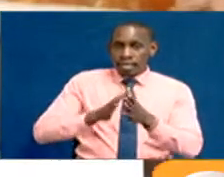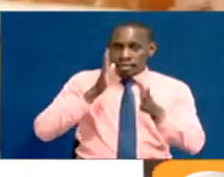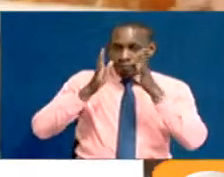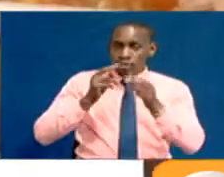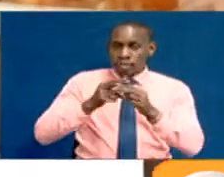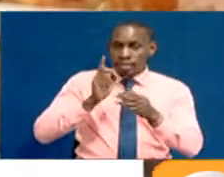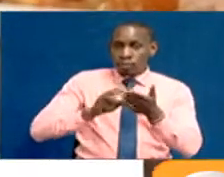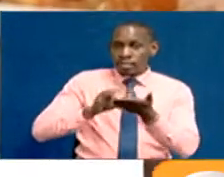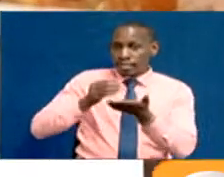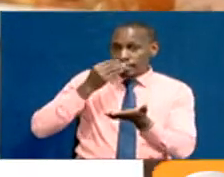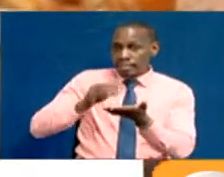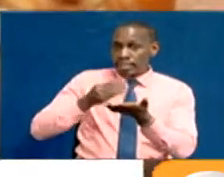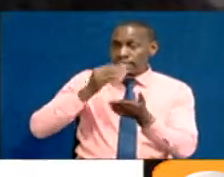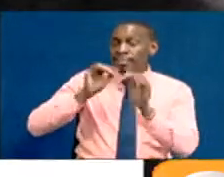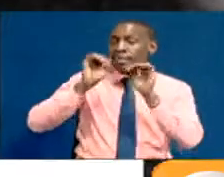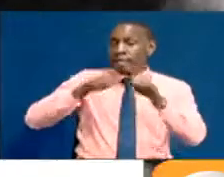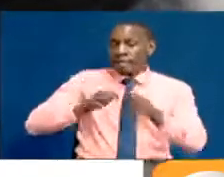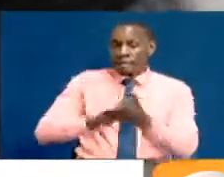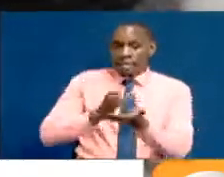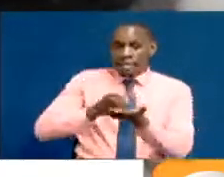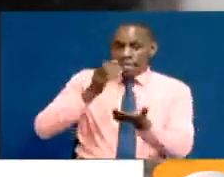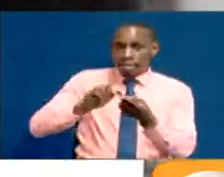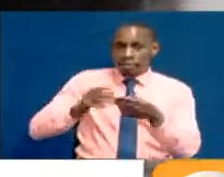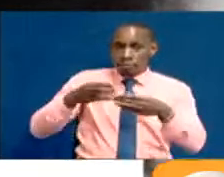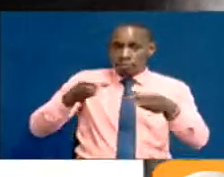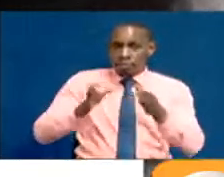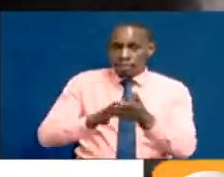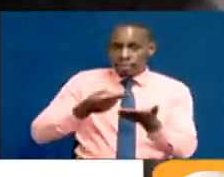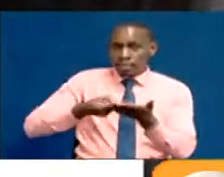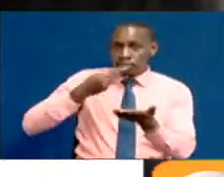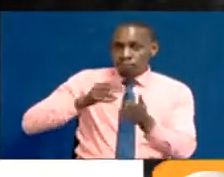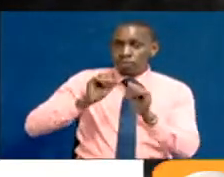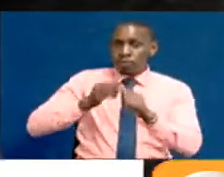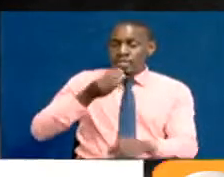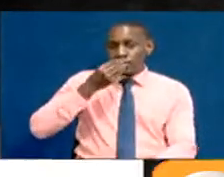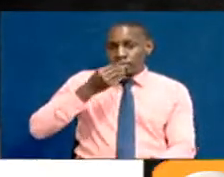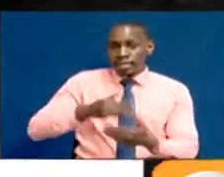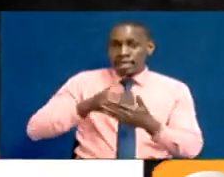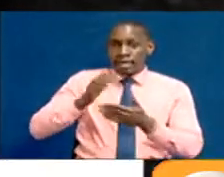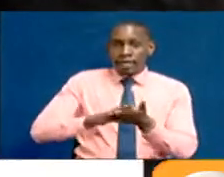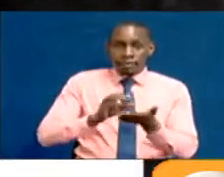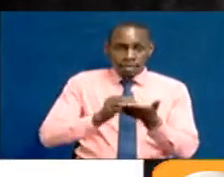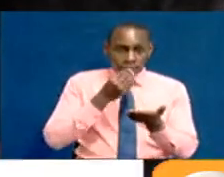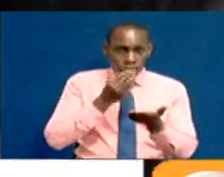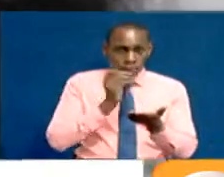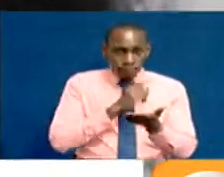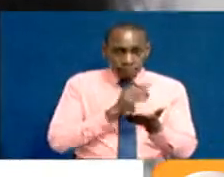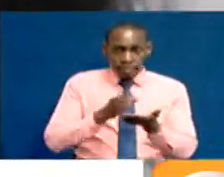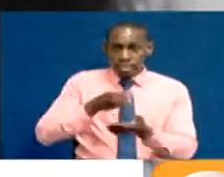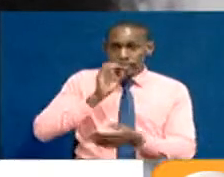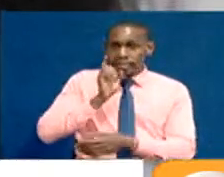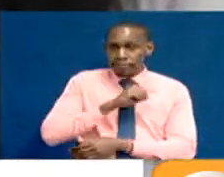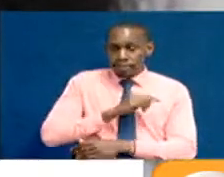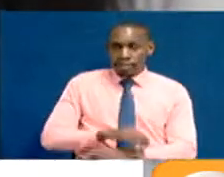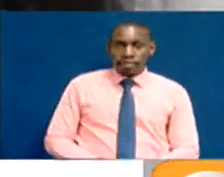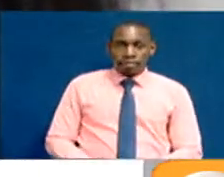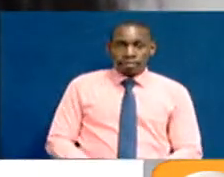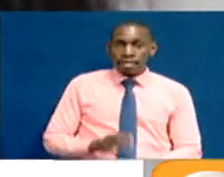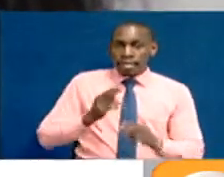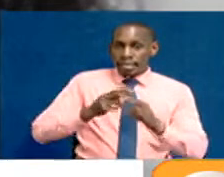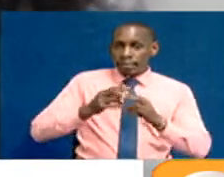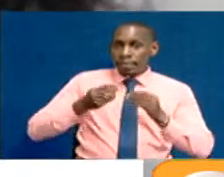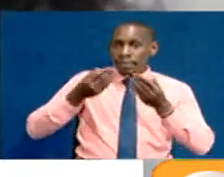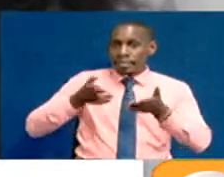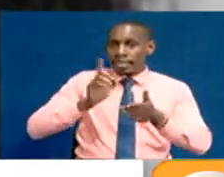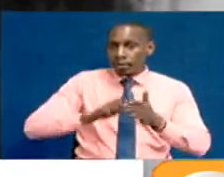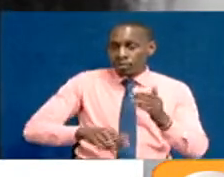It, to mean you can eat your cup, plate or spoon as a snack after having your meal or drink. I love to term it